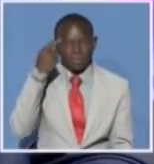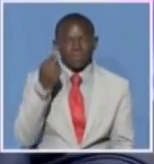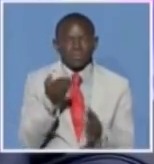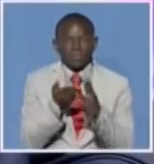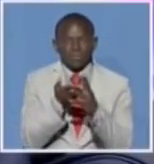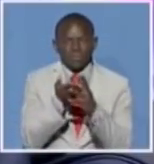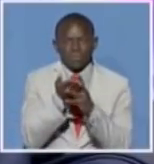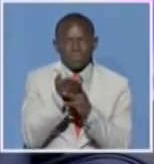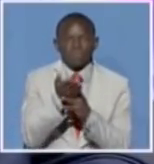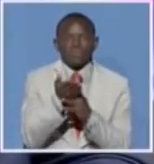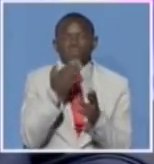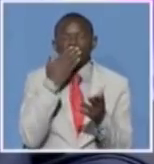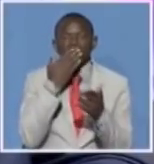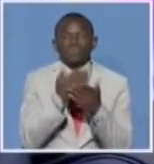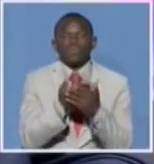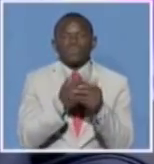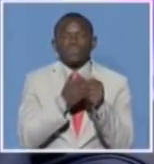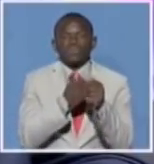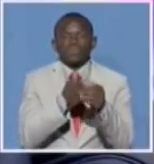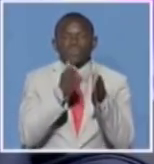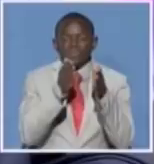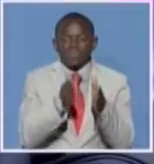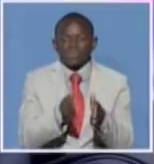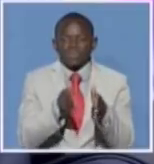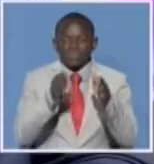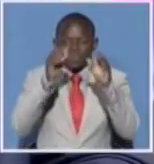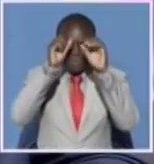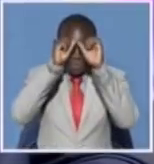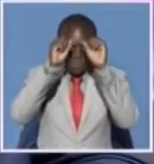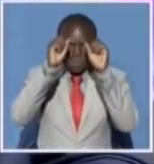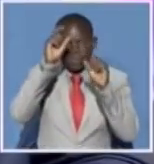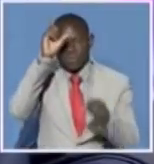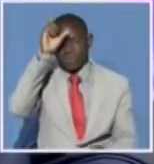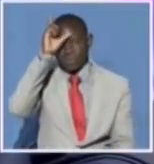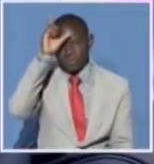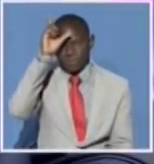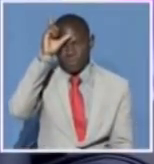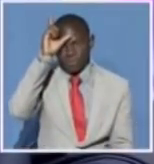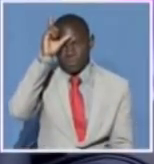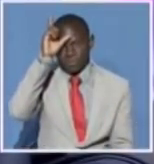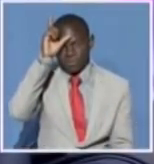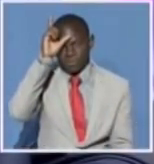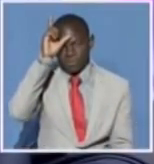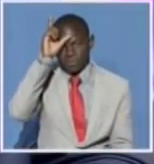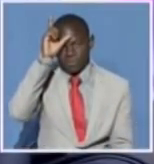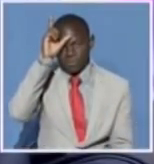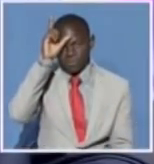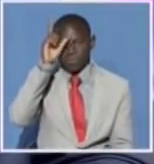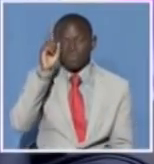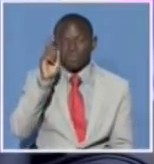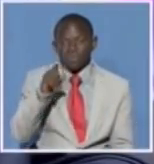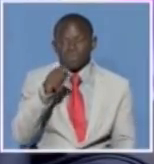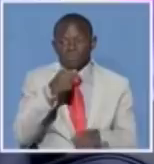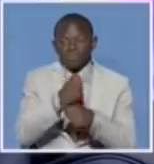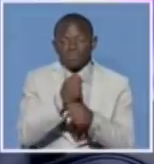Edgar Chagwa, and ensuring that appropriate institutions perform their